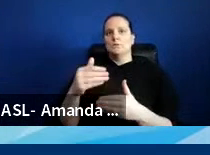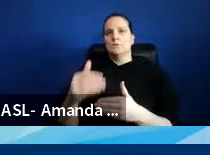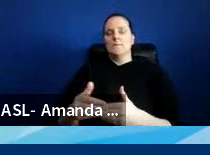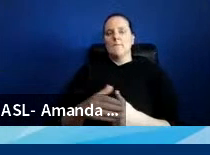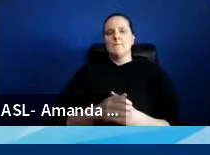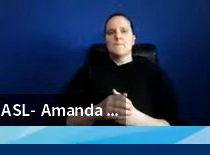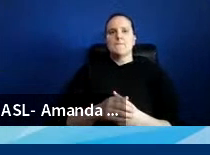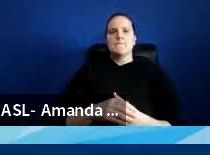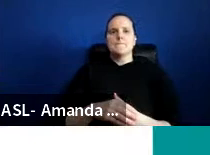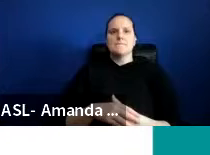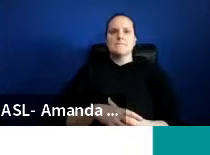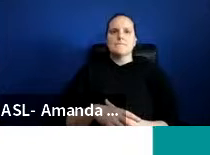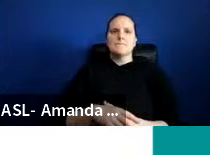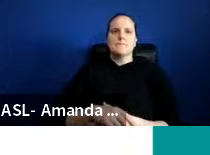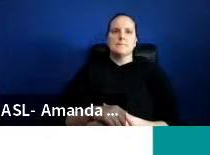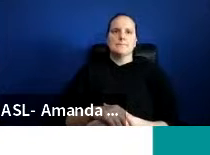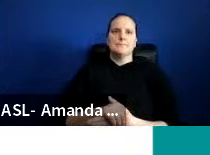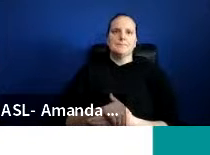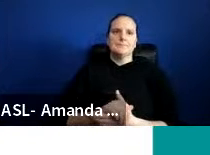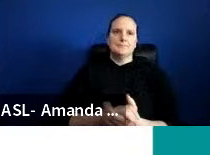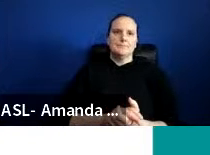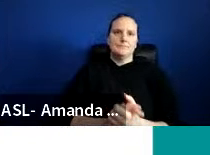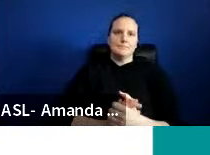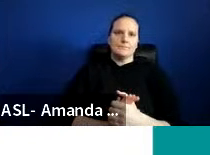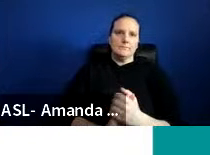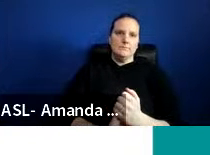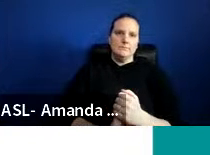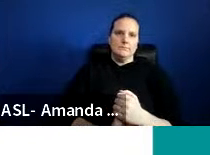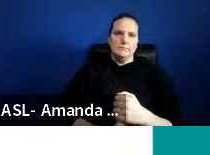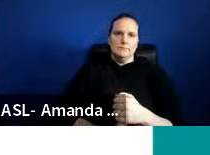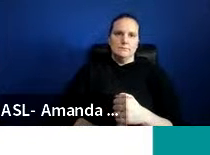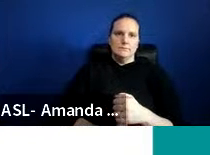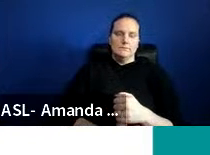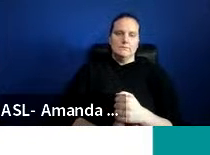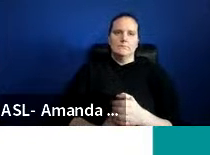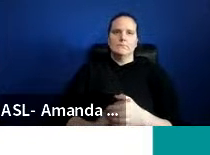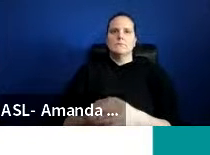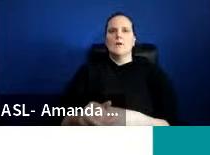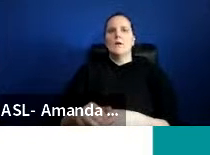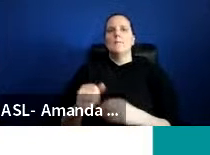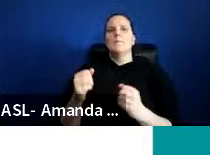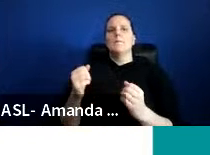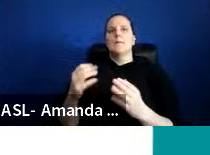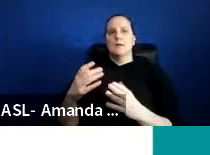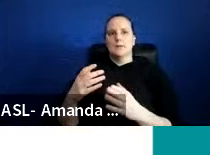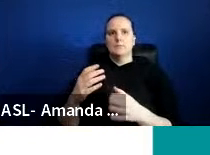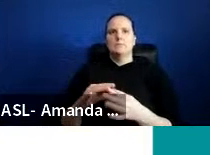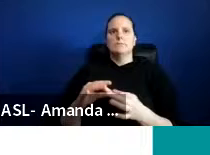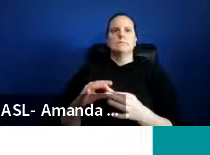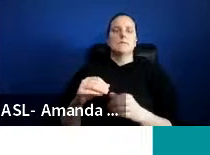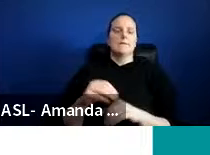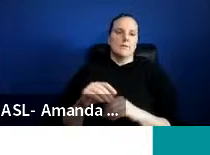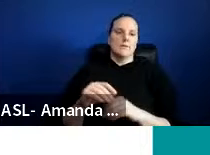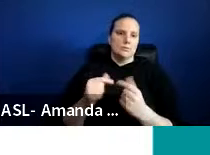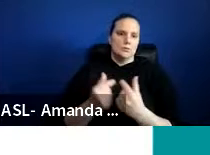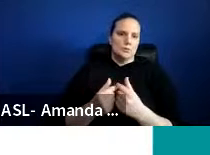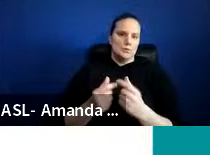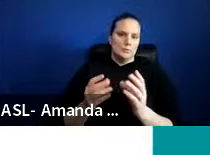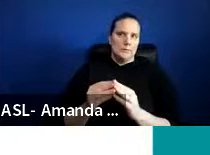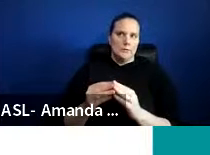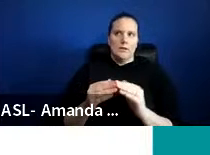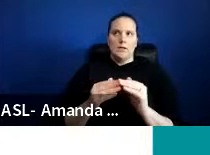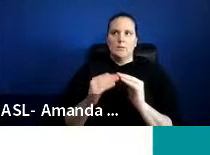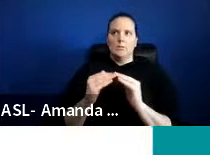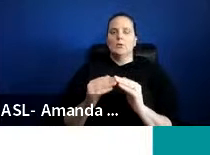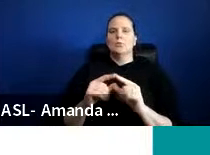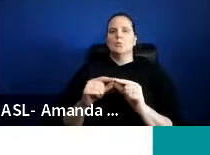Next slide, please. Just a reminder that we have a number of upcoming advisory group meetings. We have our equity